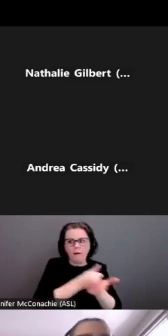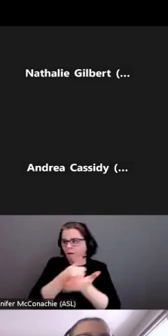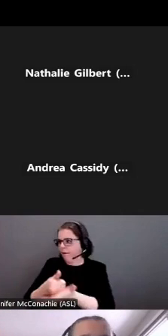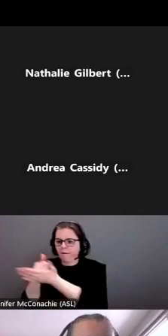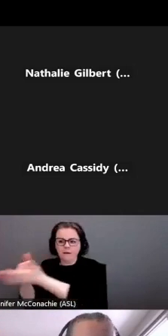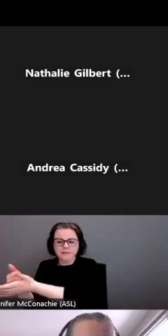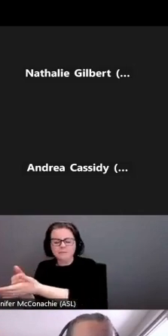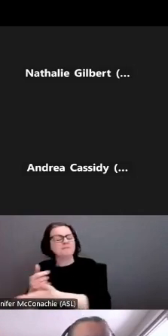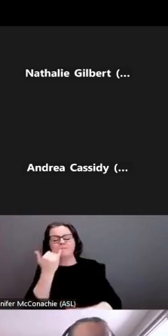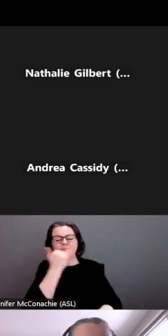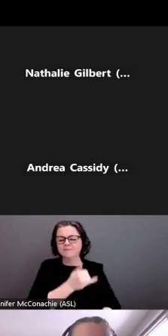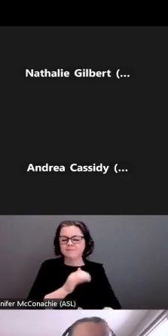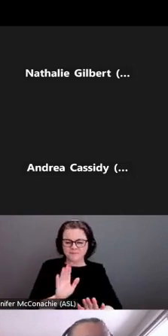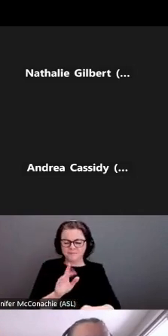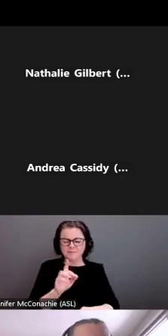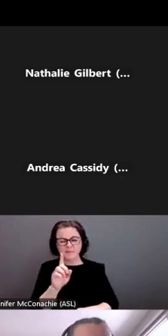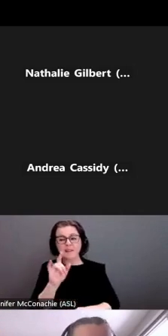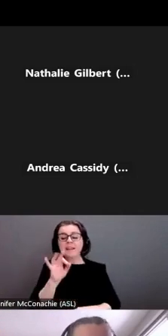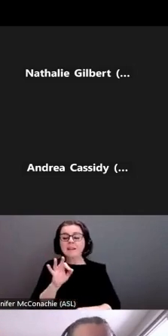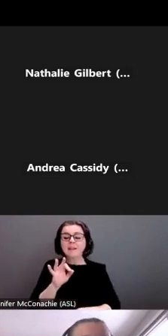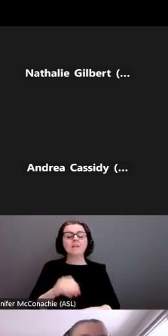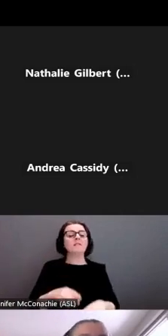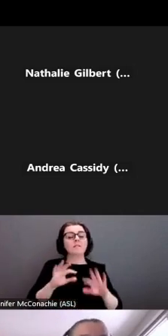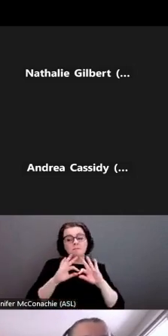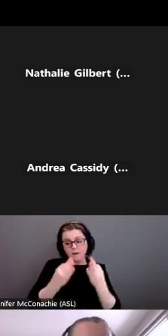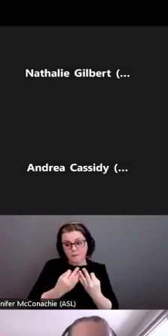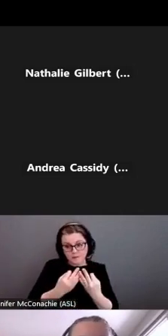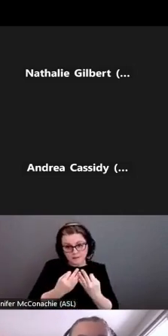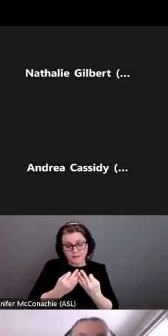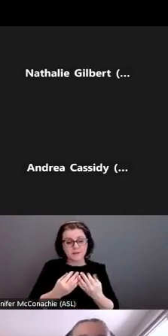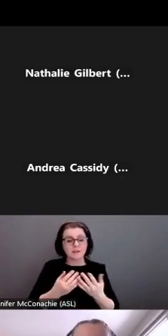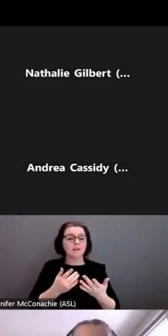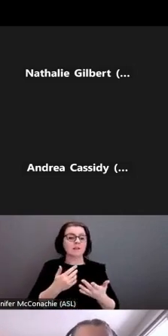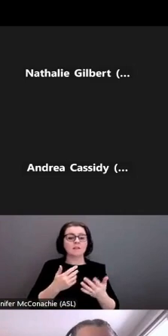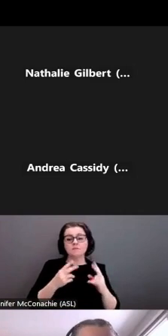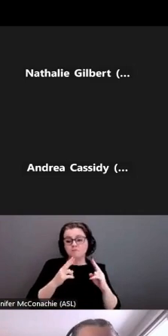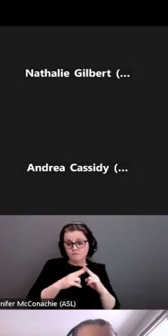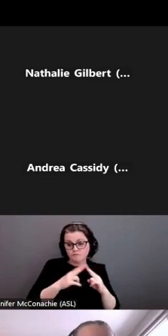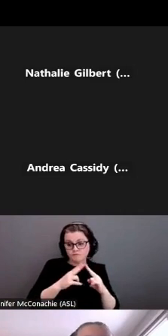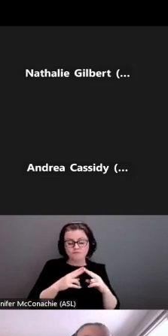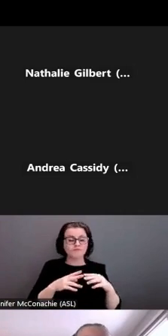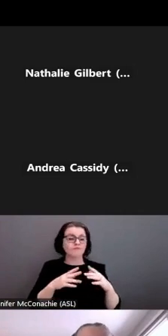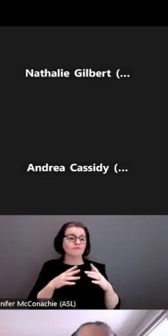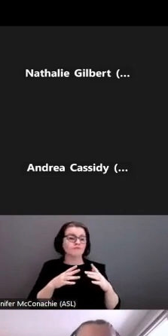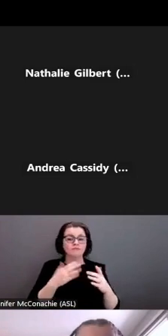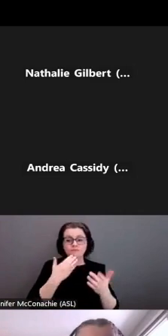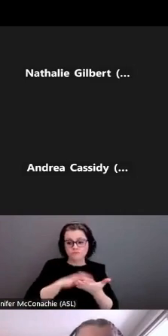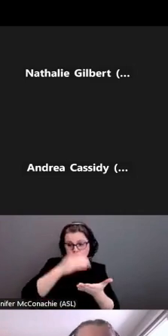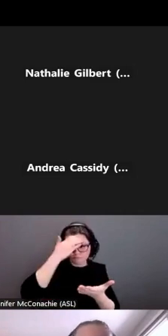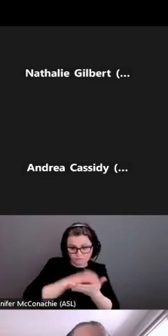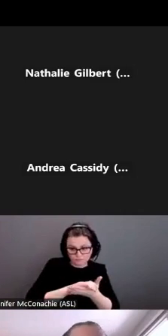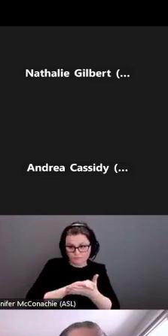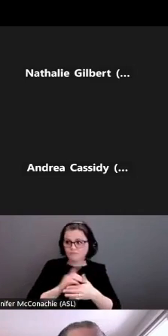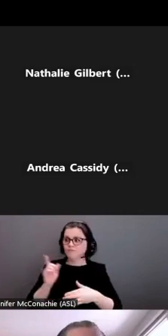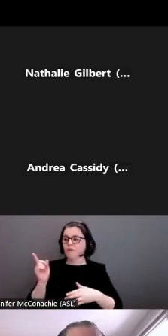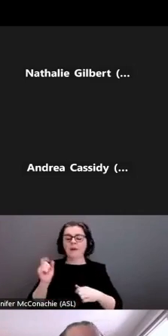correctly. If it is a relative, a spouse, or a partner, they may assist more than one elector. But if it is a friend